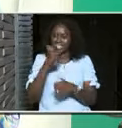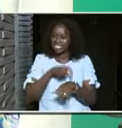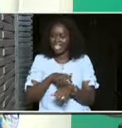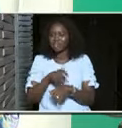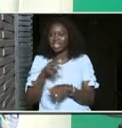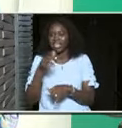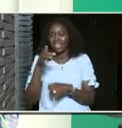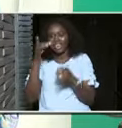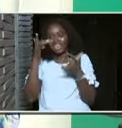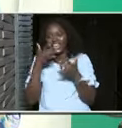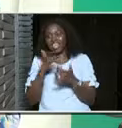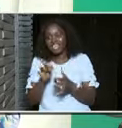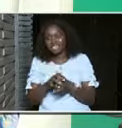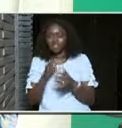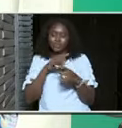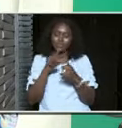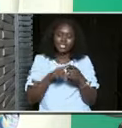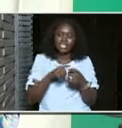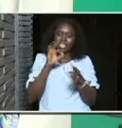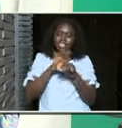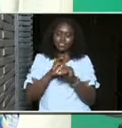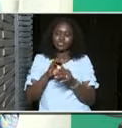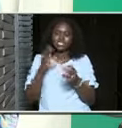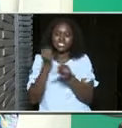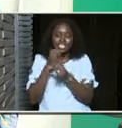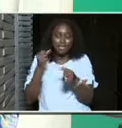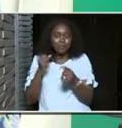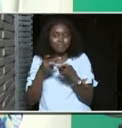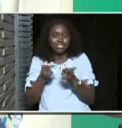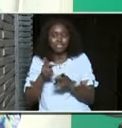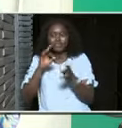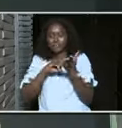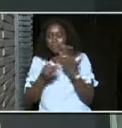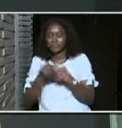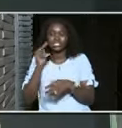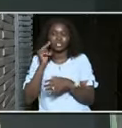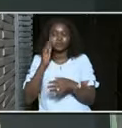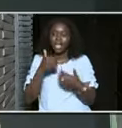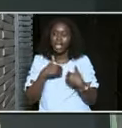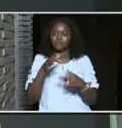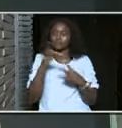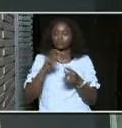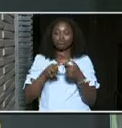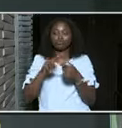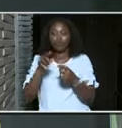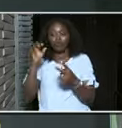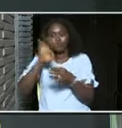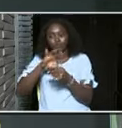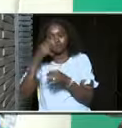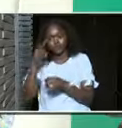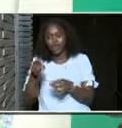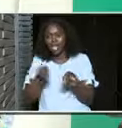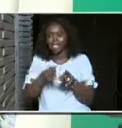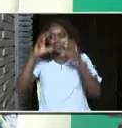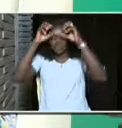when elections take place in February, Nigerians will have the option of voting for you as president.